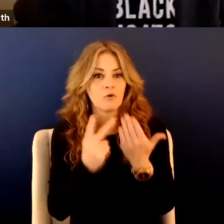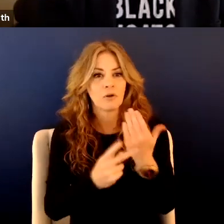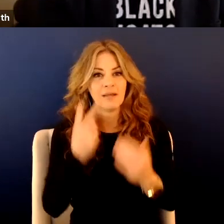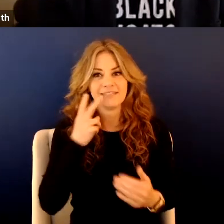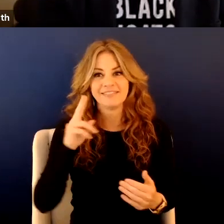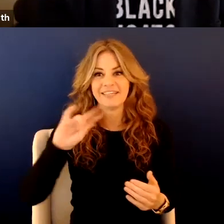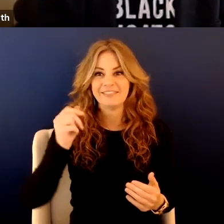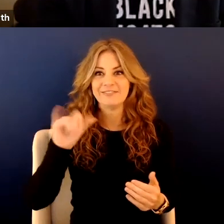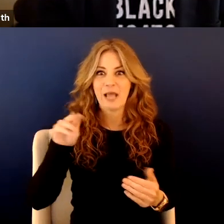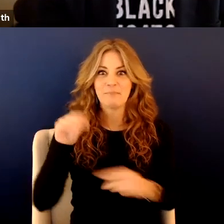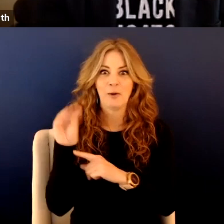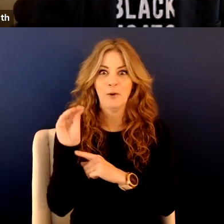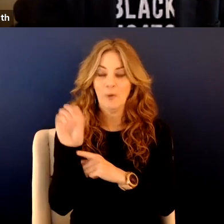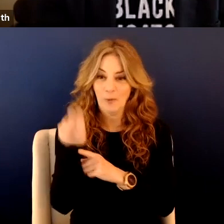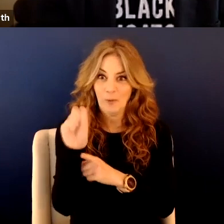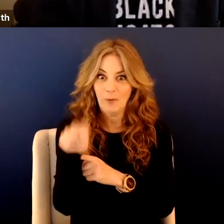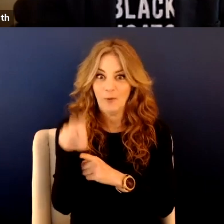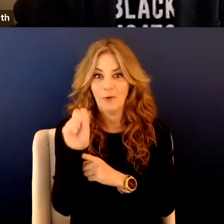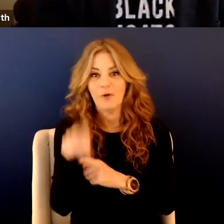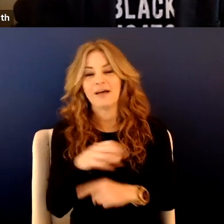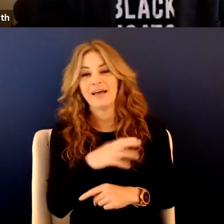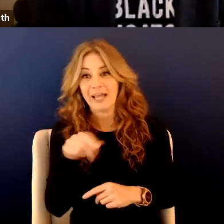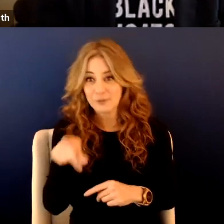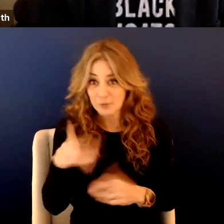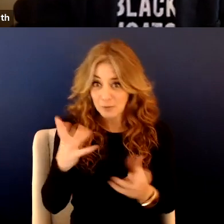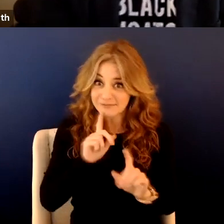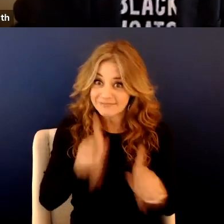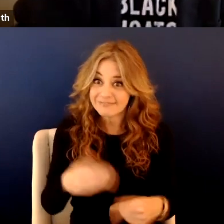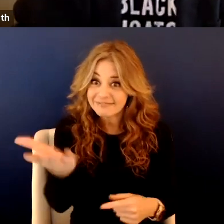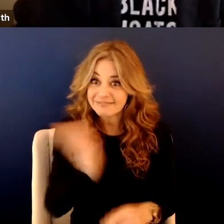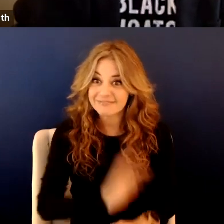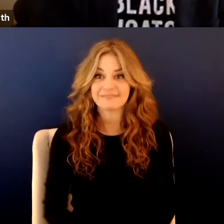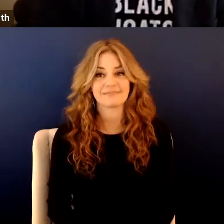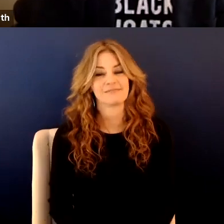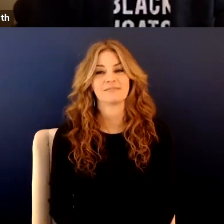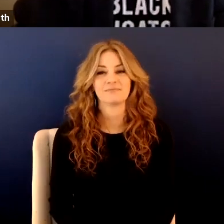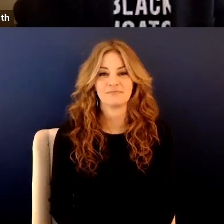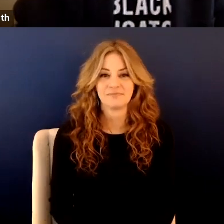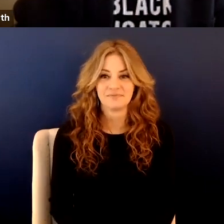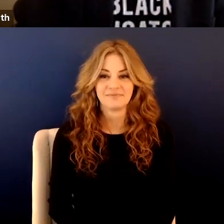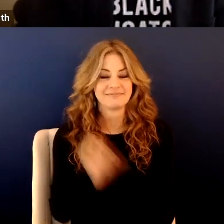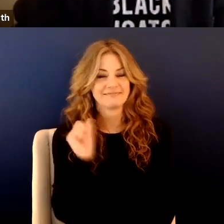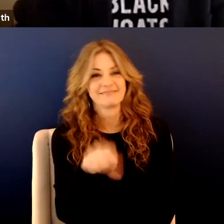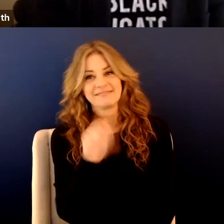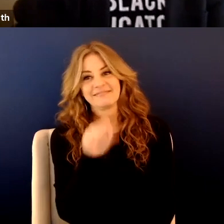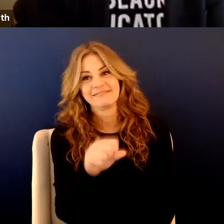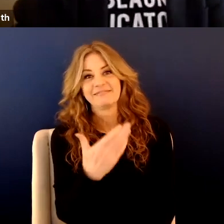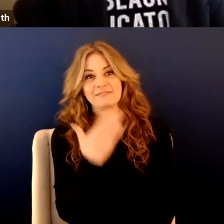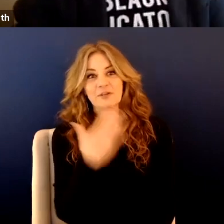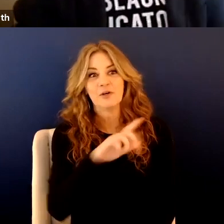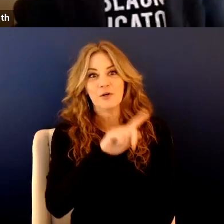Jaymon is shaking his head. Do you want to respond to that, Jaymon? Yeah, that's a great